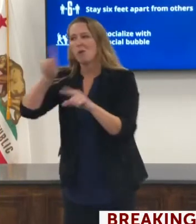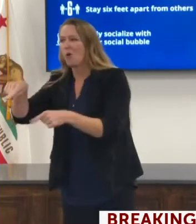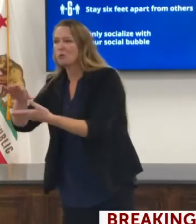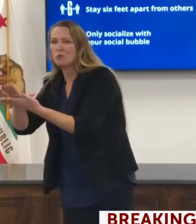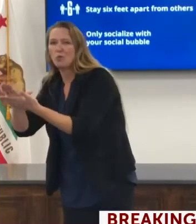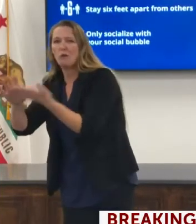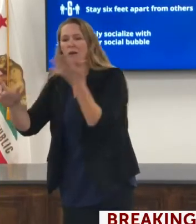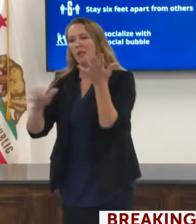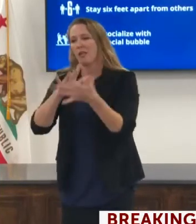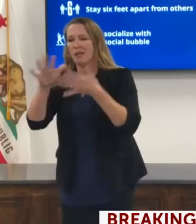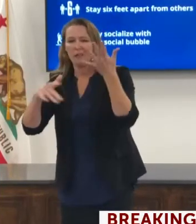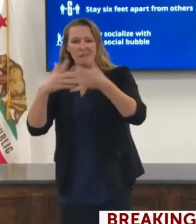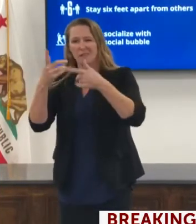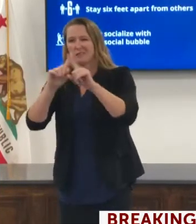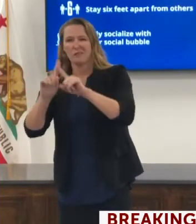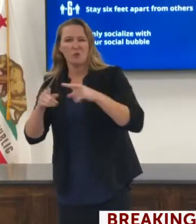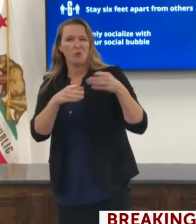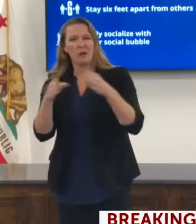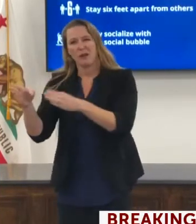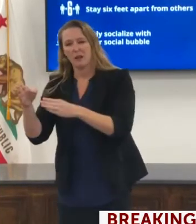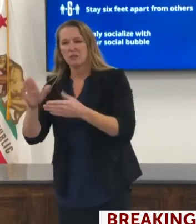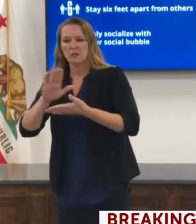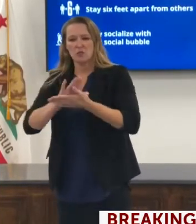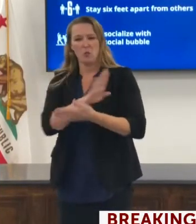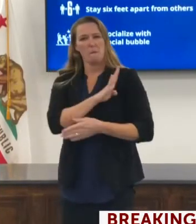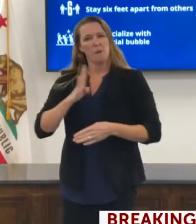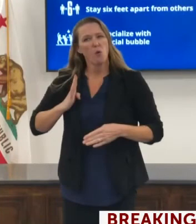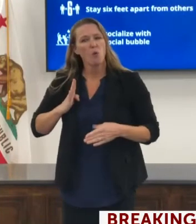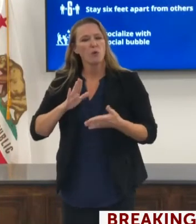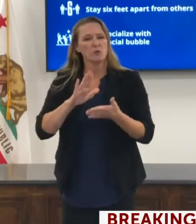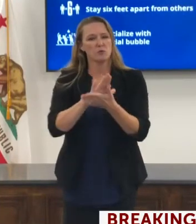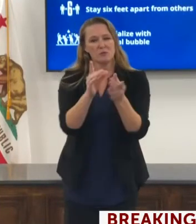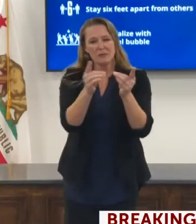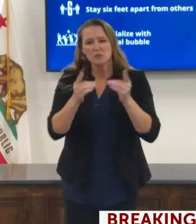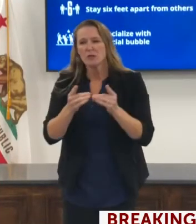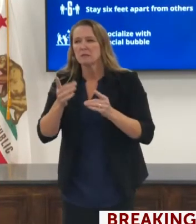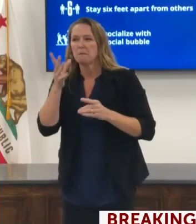schools and their boards are looking at and their school communities of parents and staff.